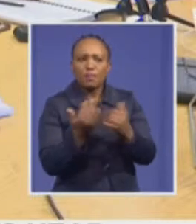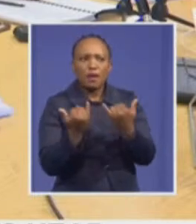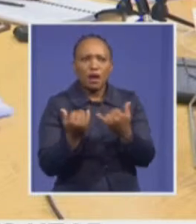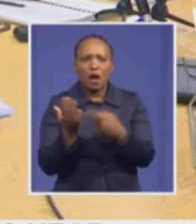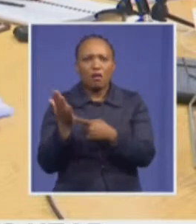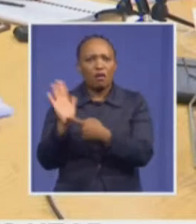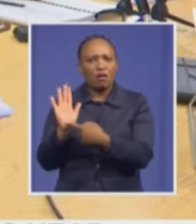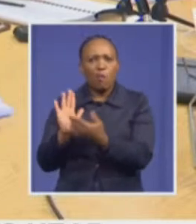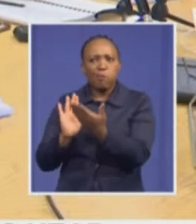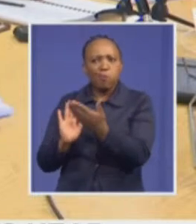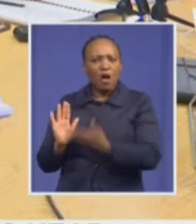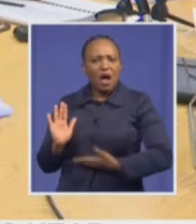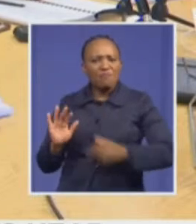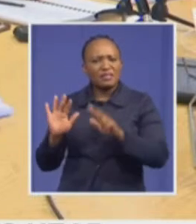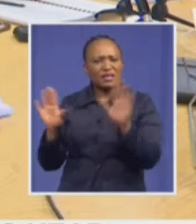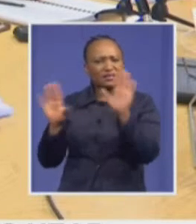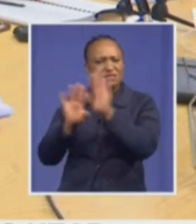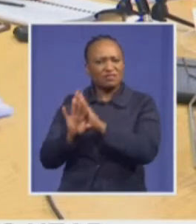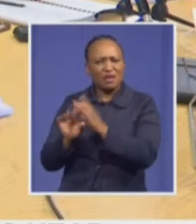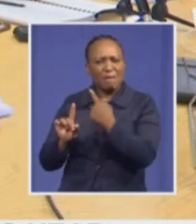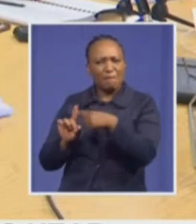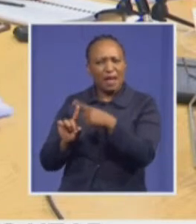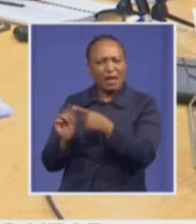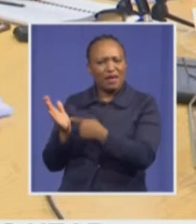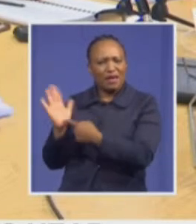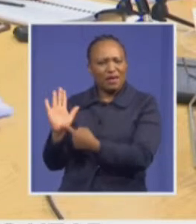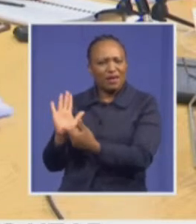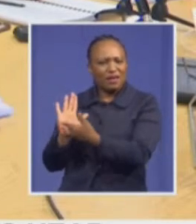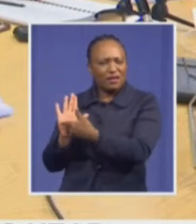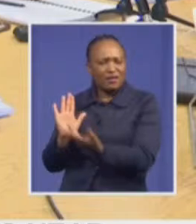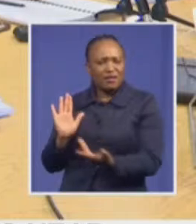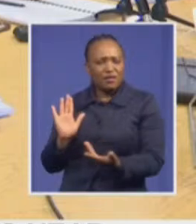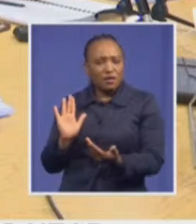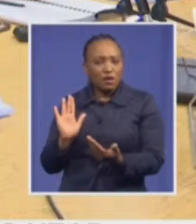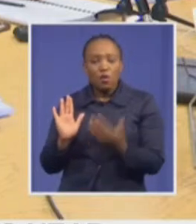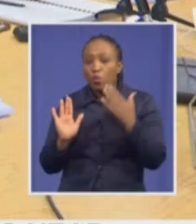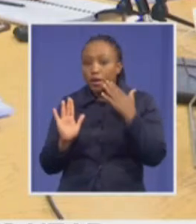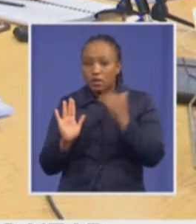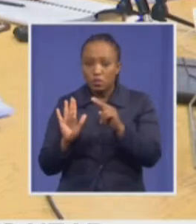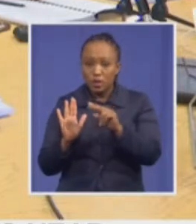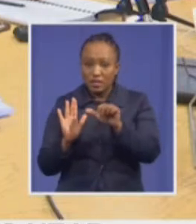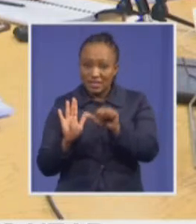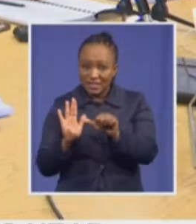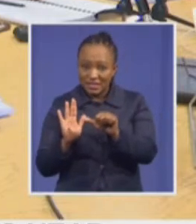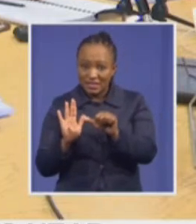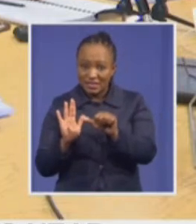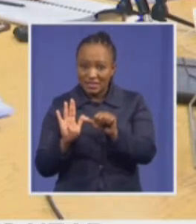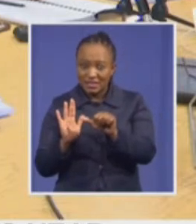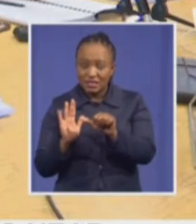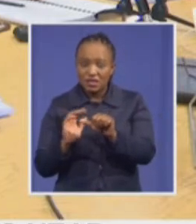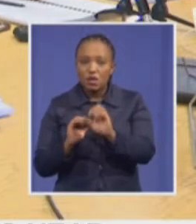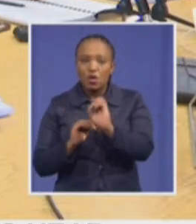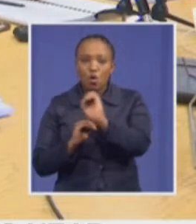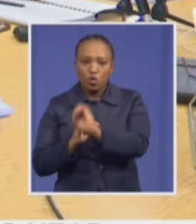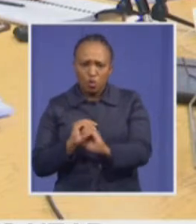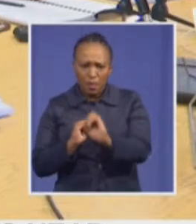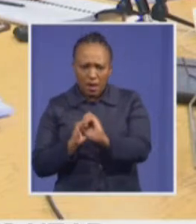And that's on the 26th of October? Yes. So I say to her, it can't be.